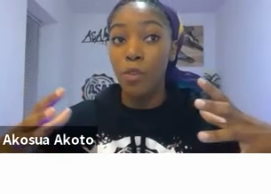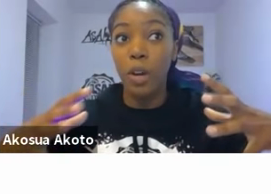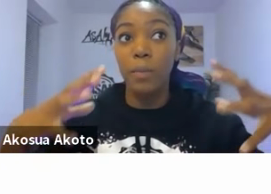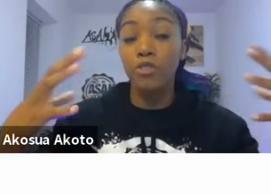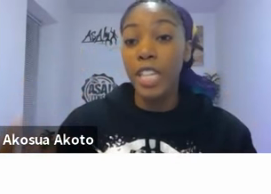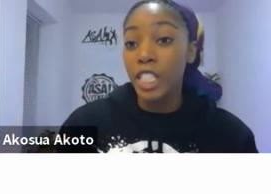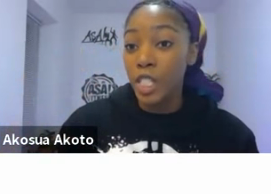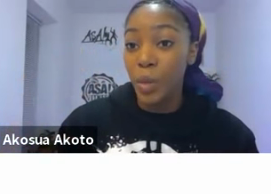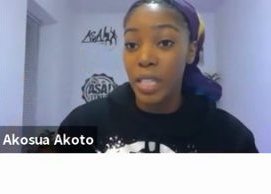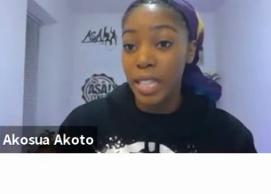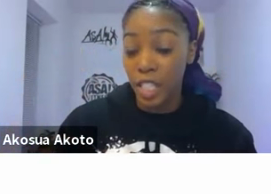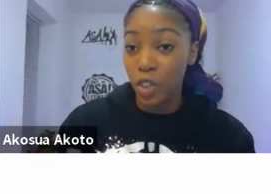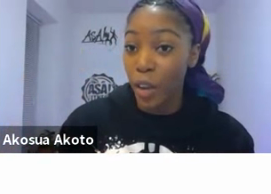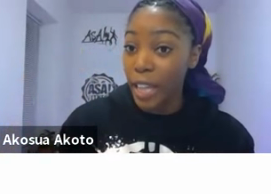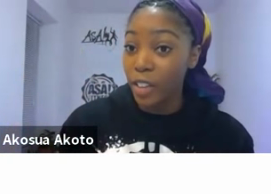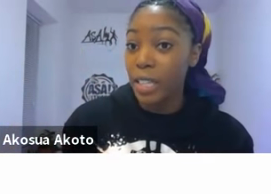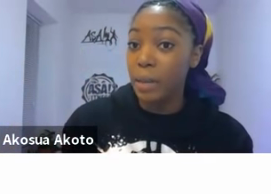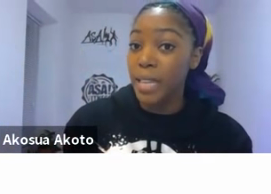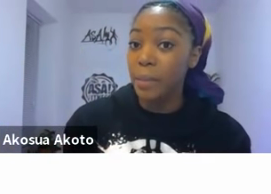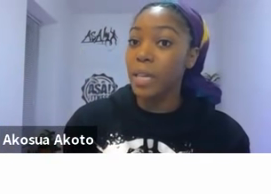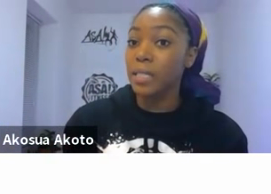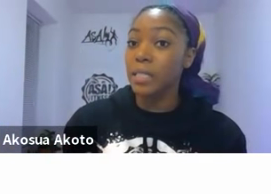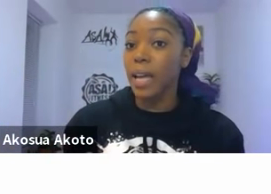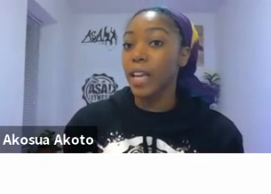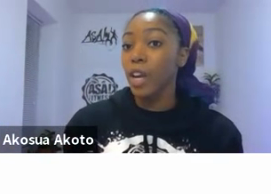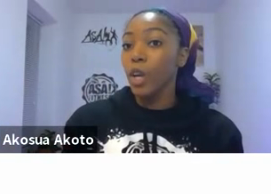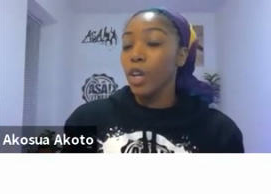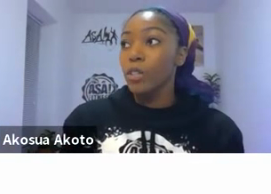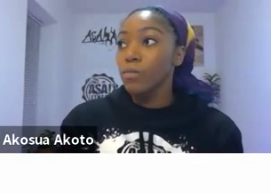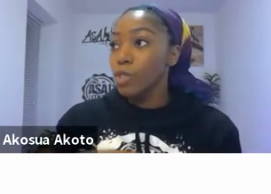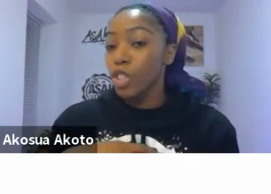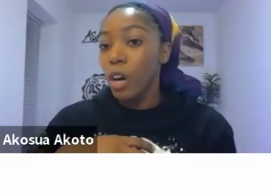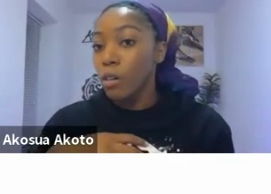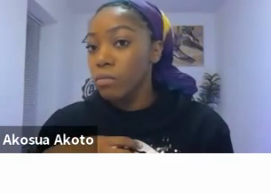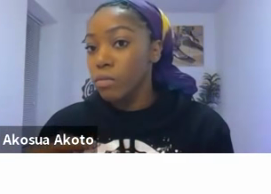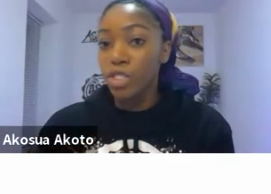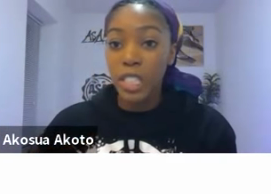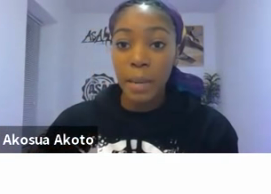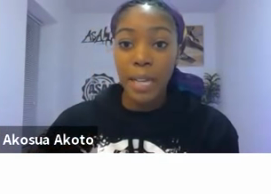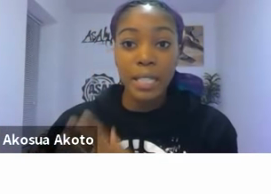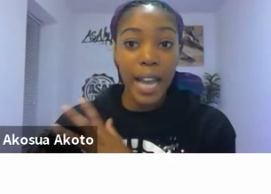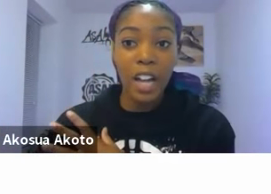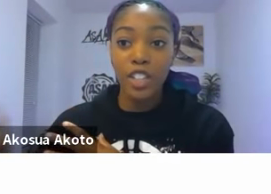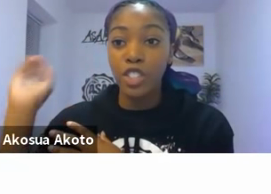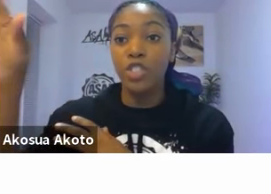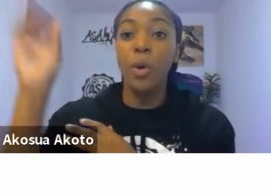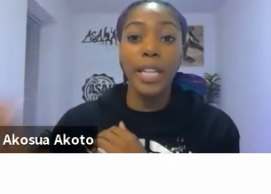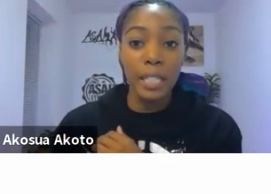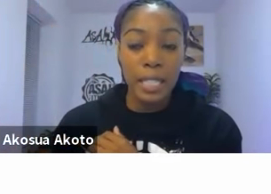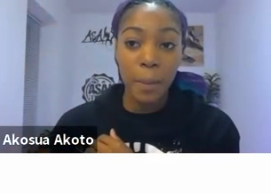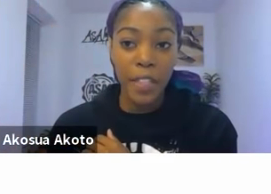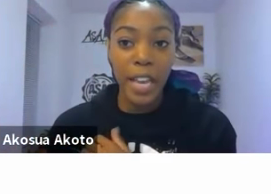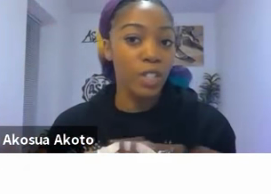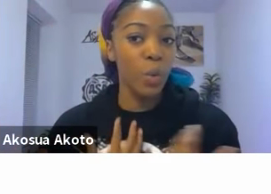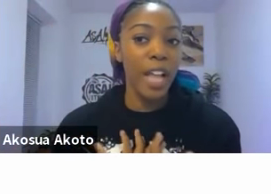the people from the regions where these dances are created are getting upset because it's like, you know, you're stealing my style and you're just throwing